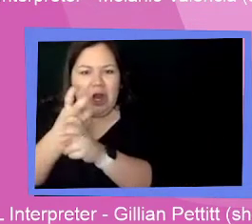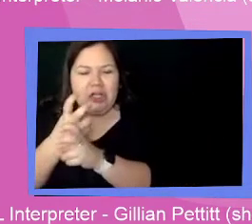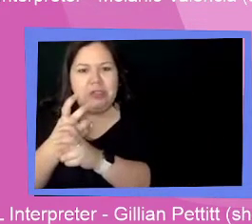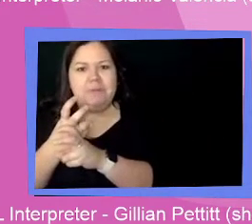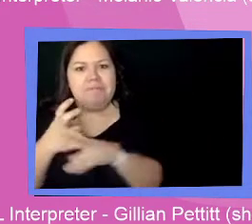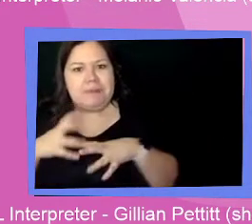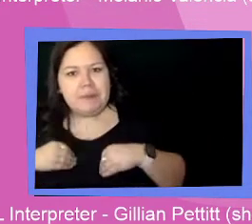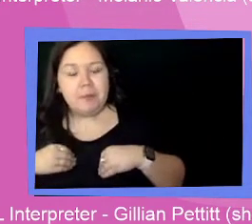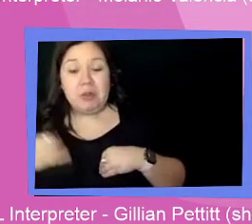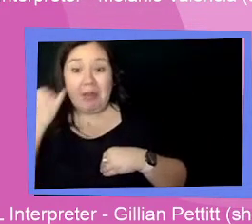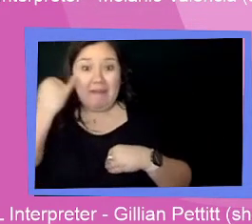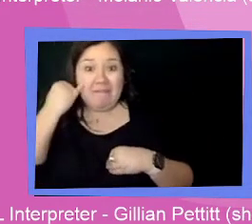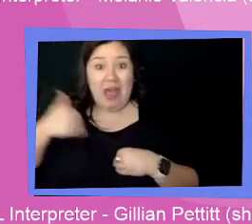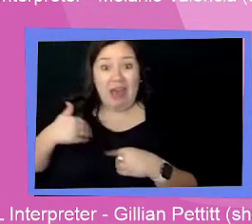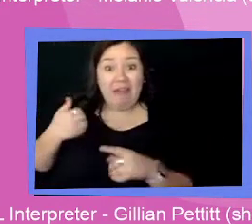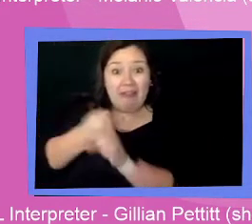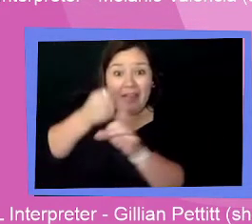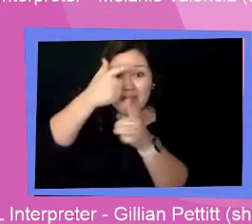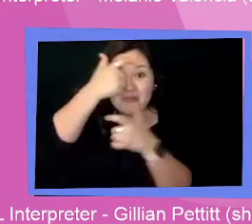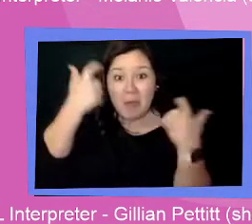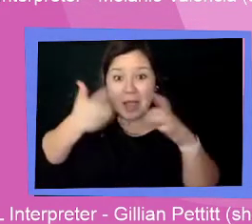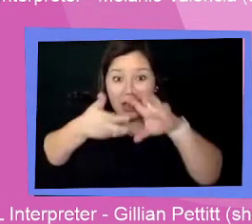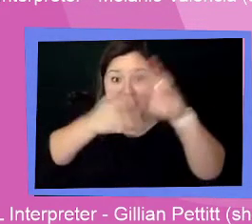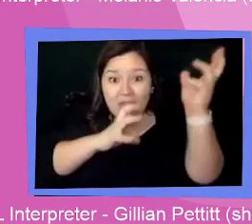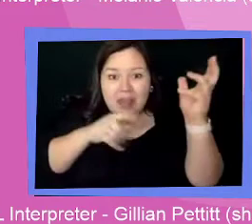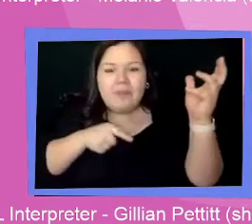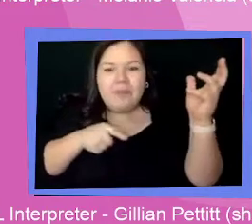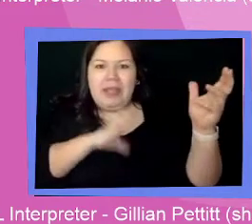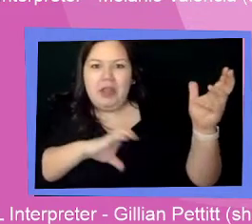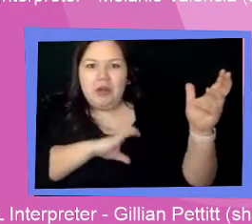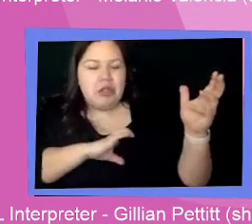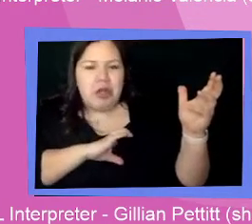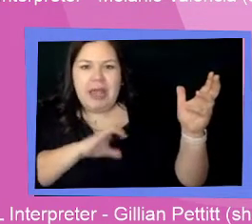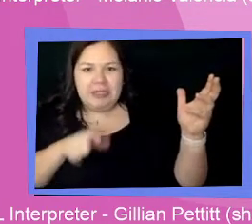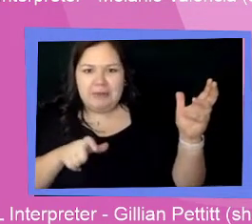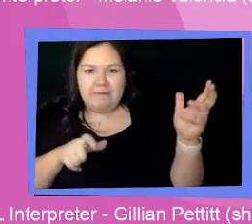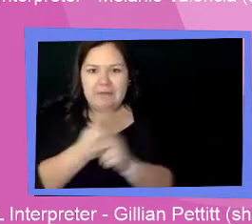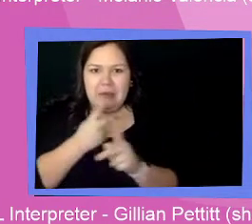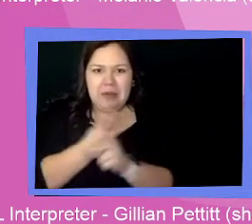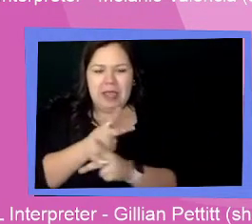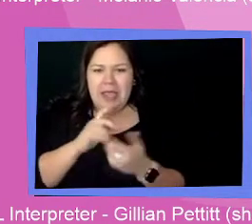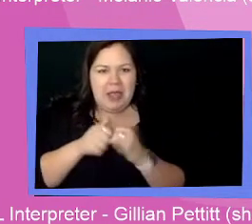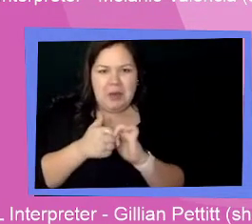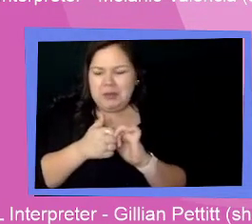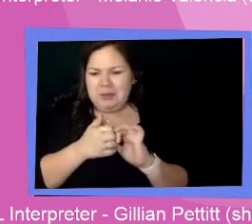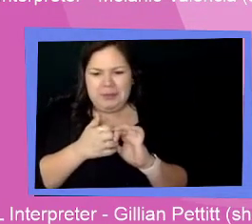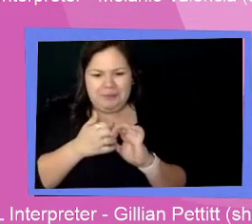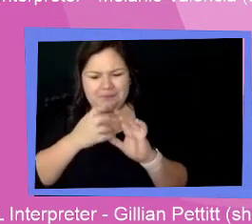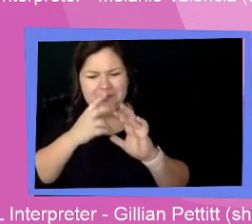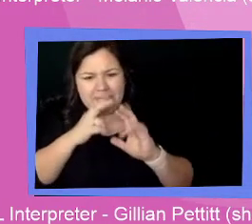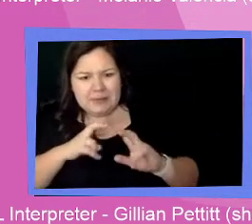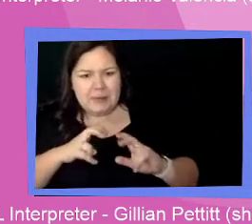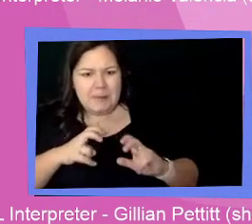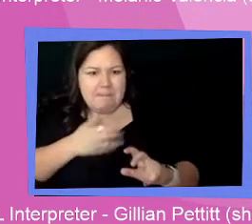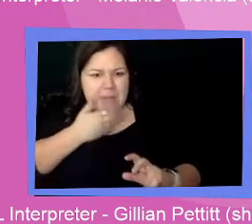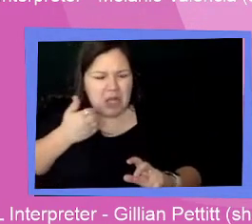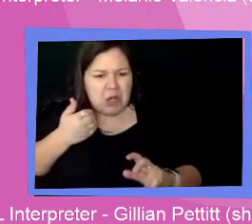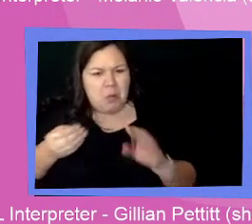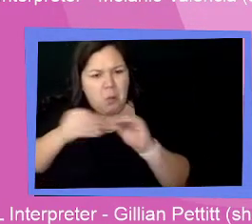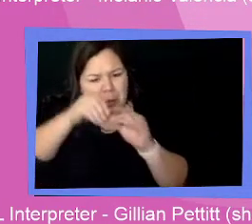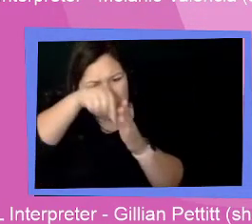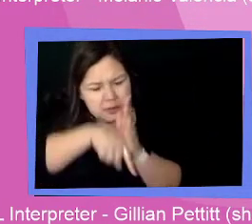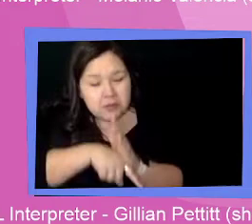is already big, you know, the character makes it even mean so much more. And so she, my character